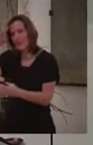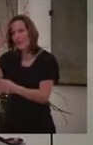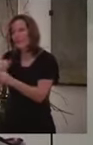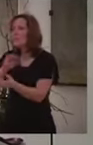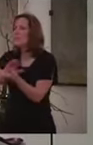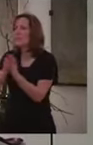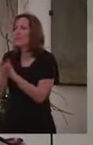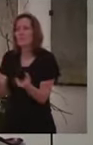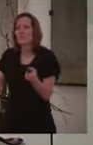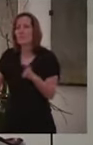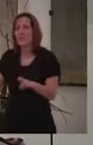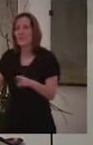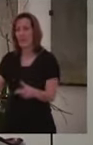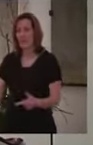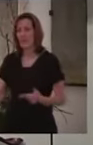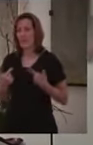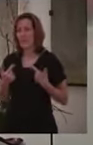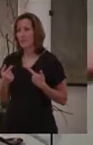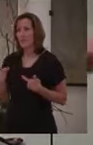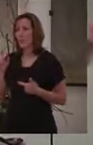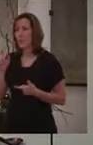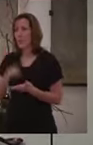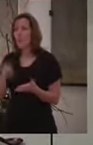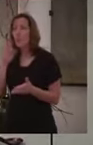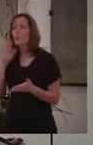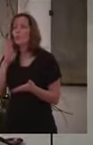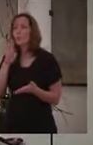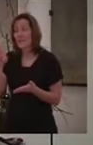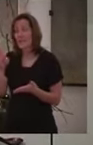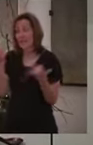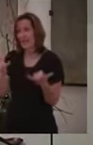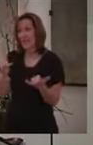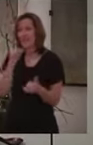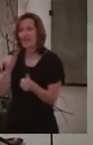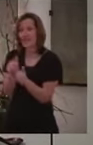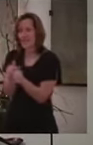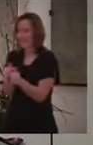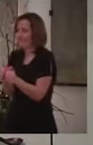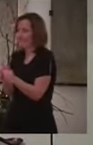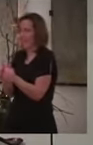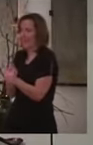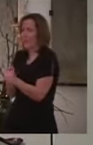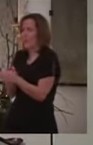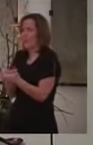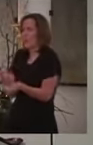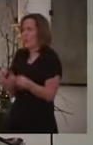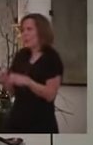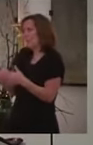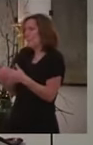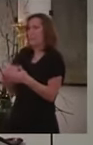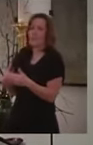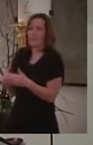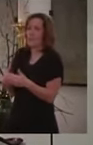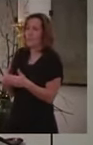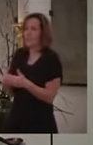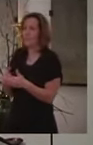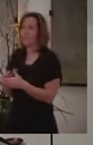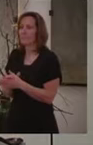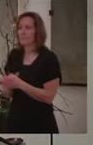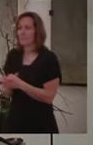Faith becomes the resolve to live by what will be, rather than to be held back by what is or what has been.